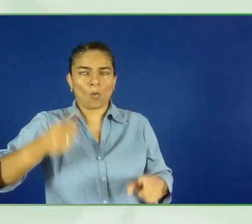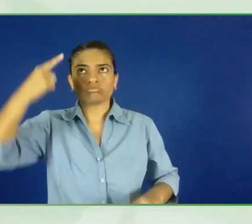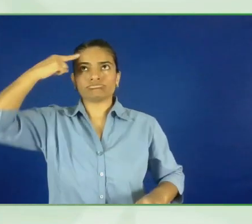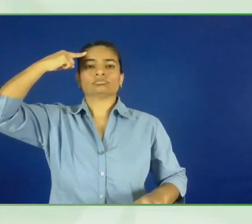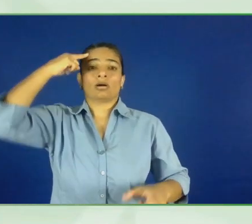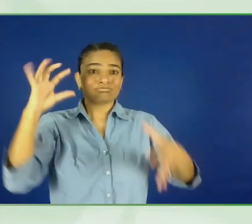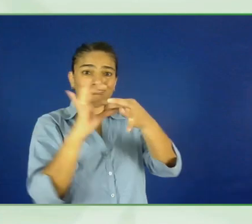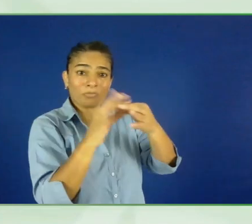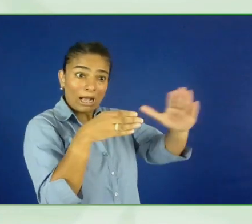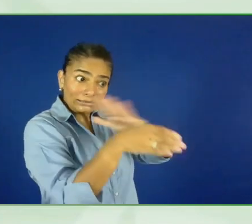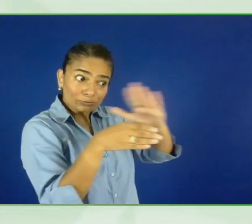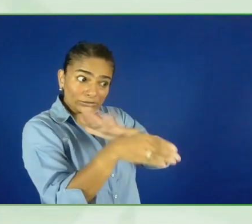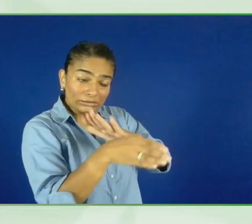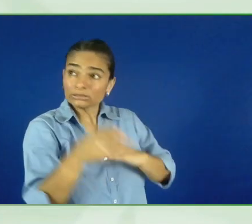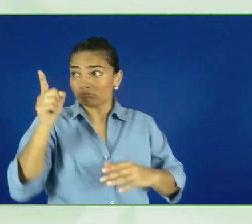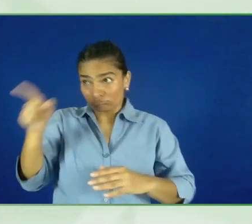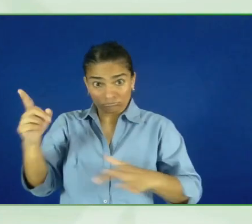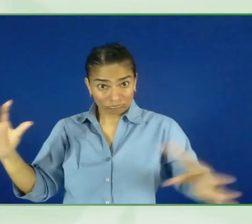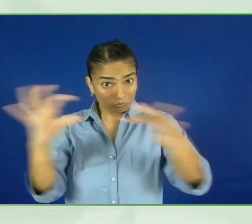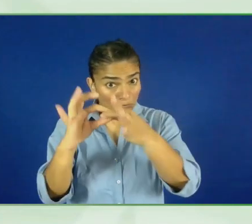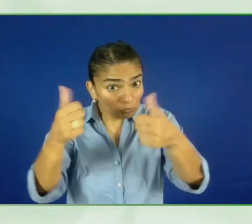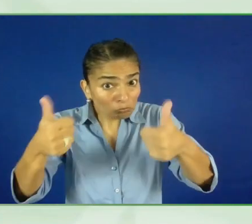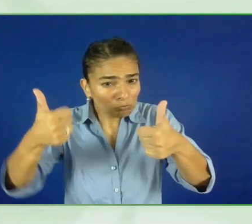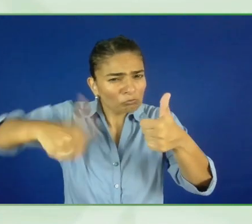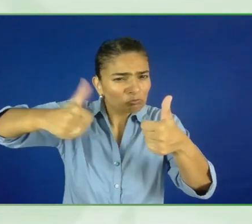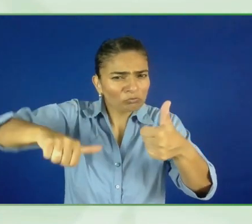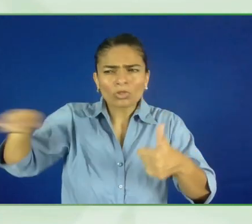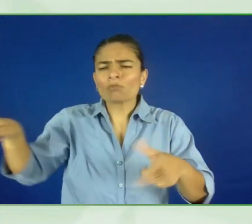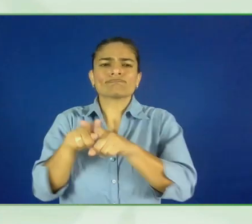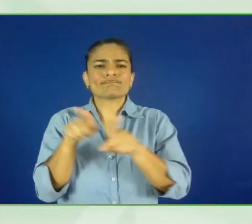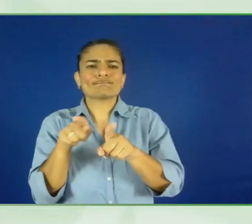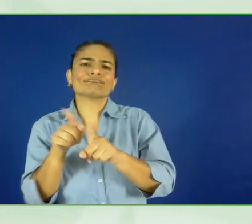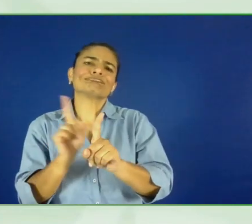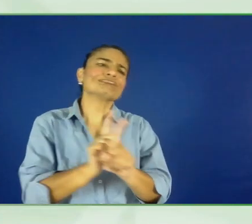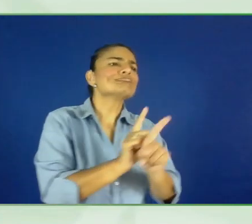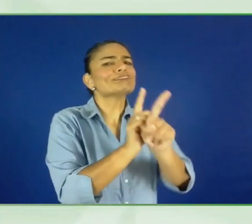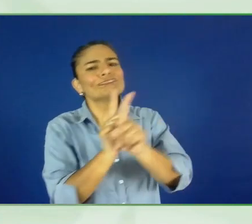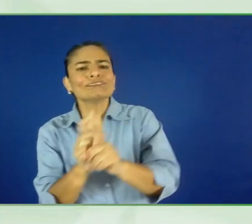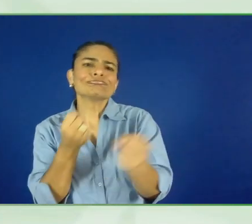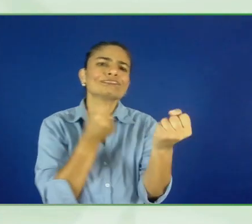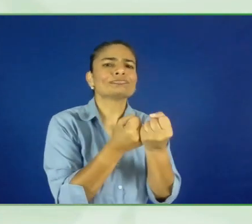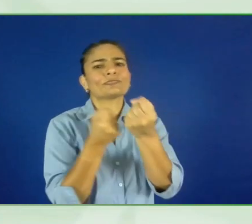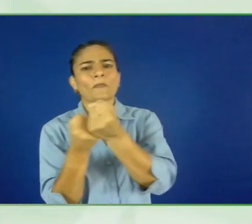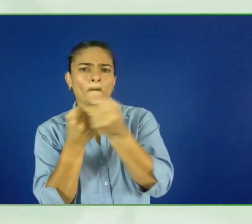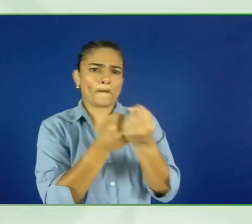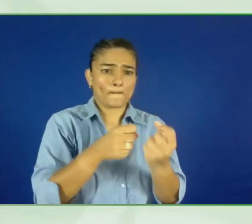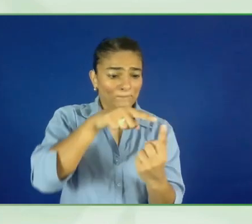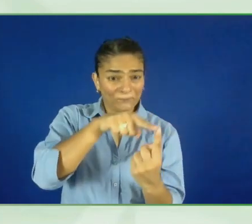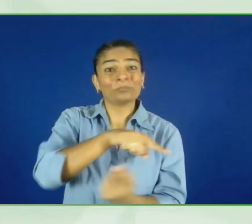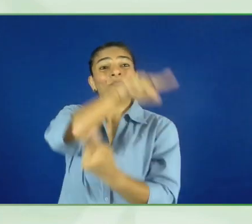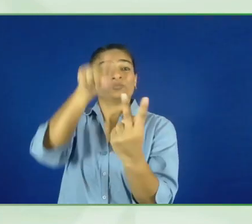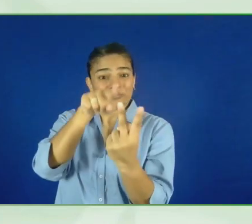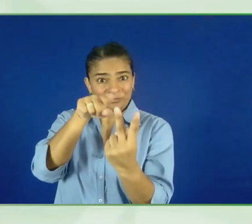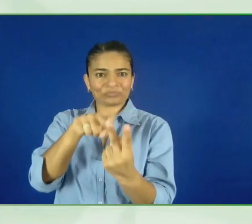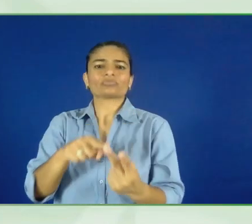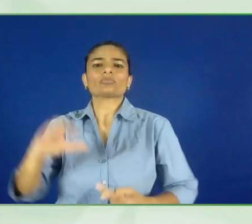us. Next to Ioana, there's Christopher Mierbach, who is our AI engineer. So he's the